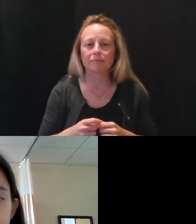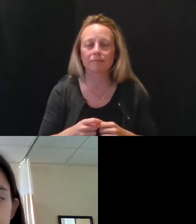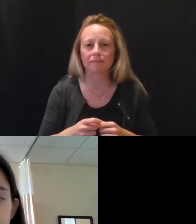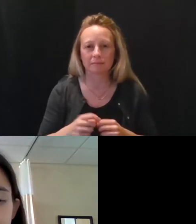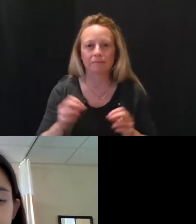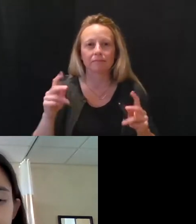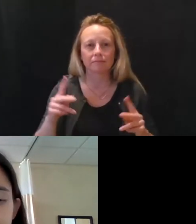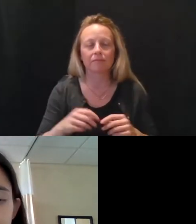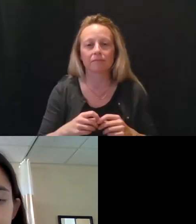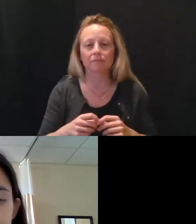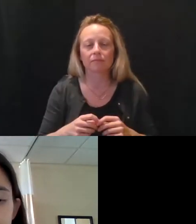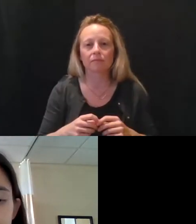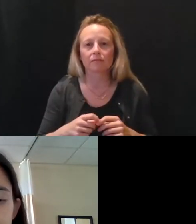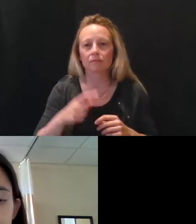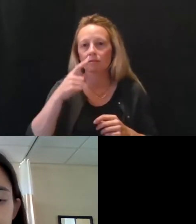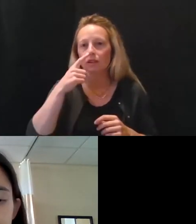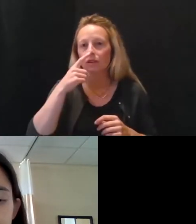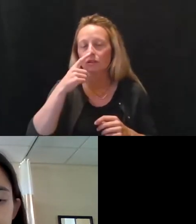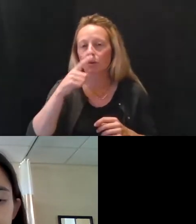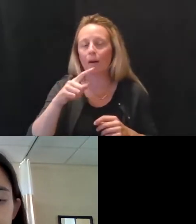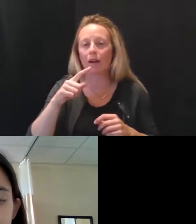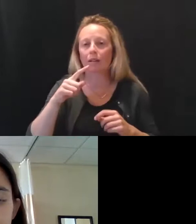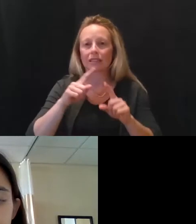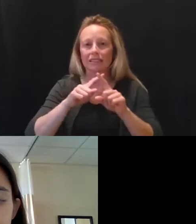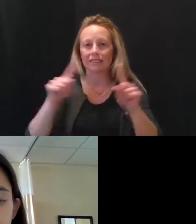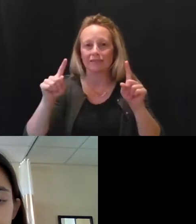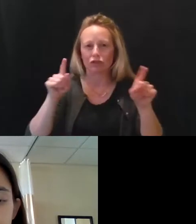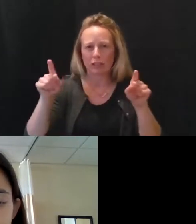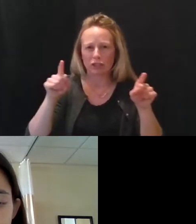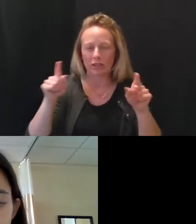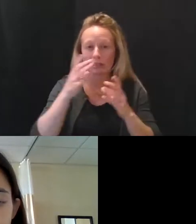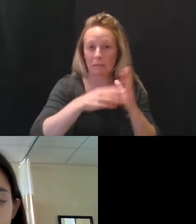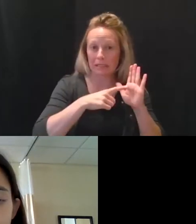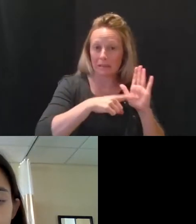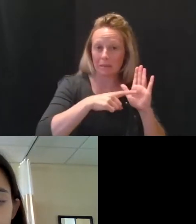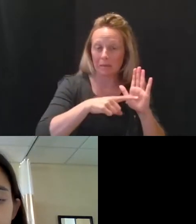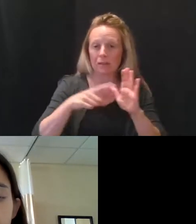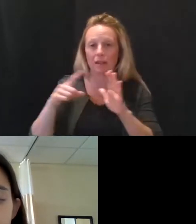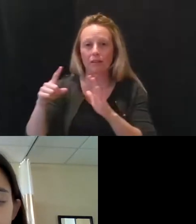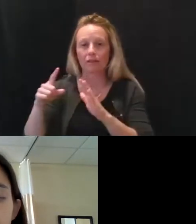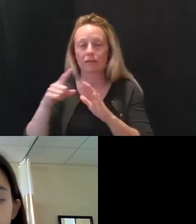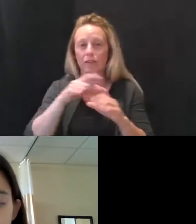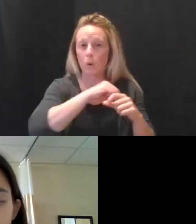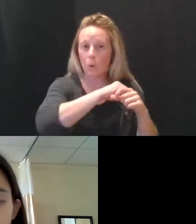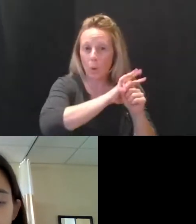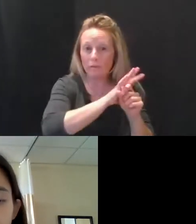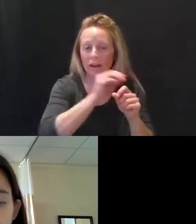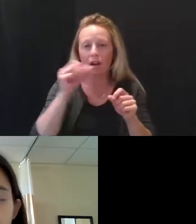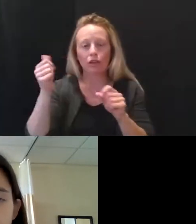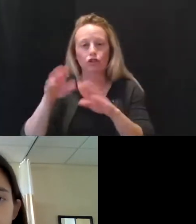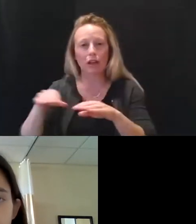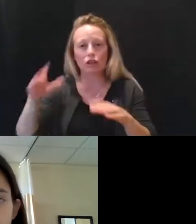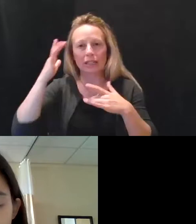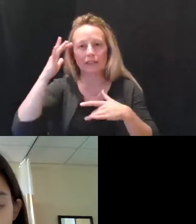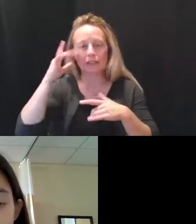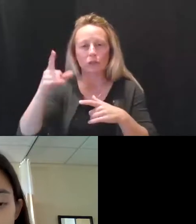Okay. Can you kind of differentiate some of the symptoms between COVID and other childhood illnesses that you alluded